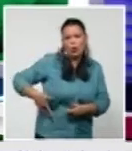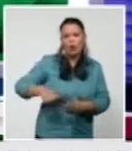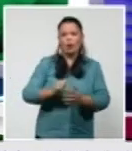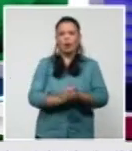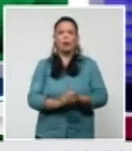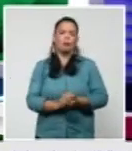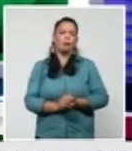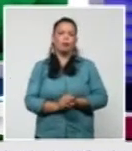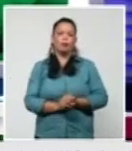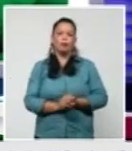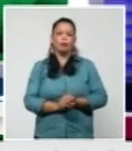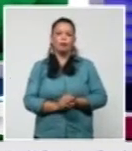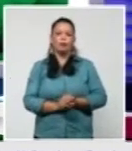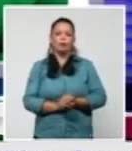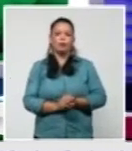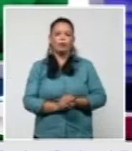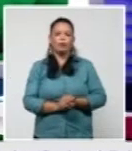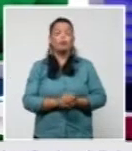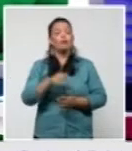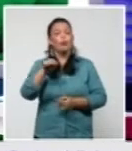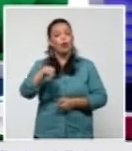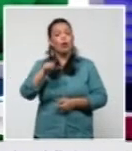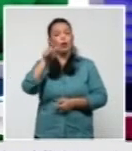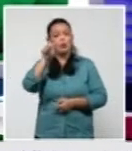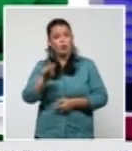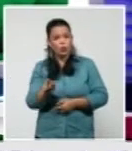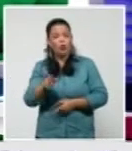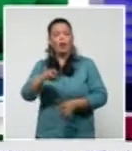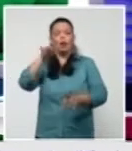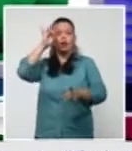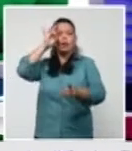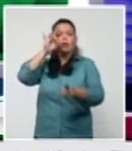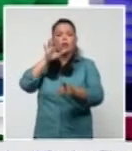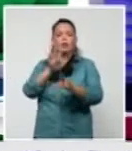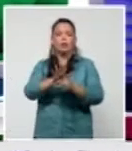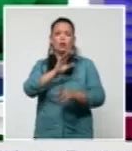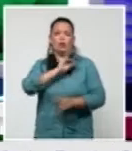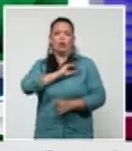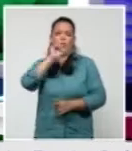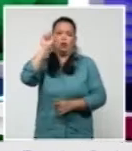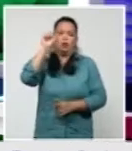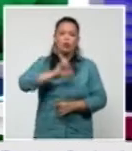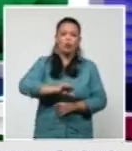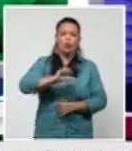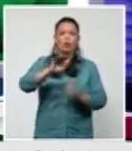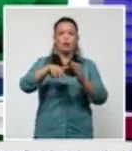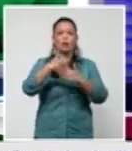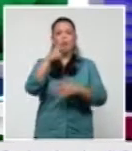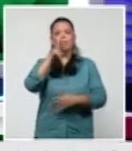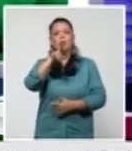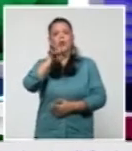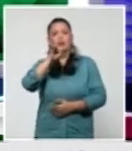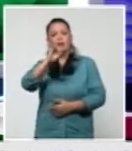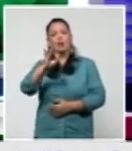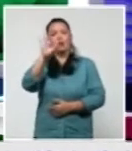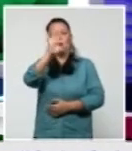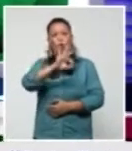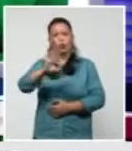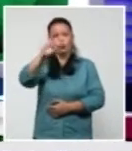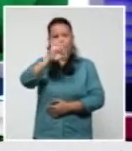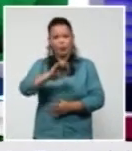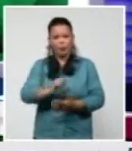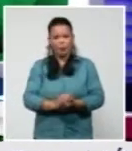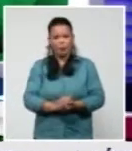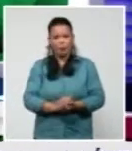day. He was given a PCR test, which came back positive for COVID-19. The patient